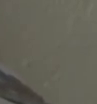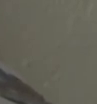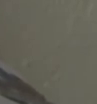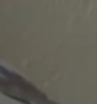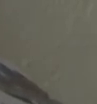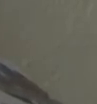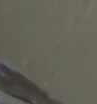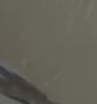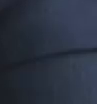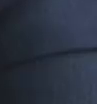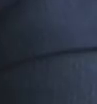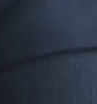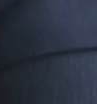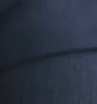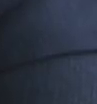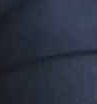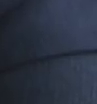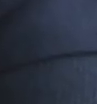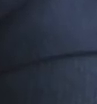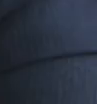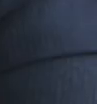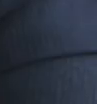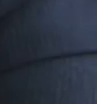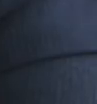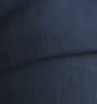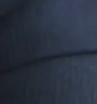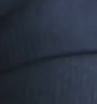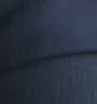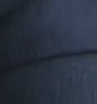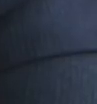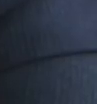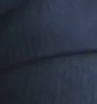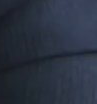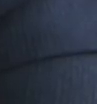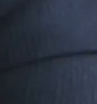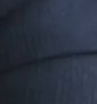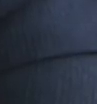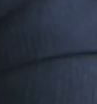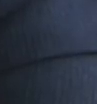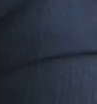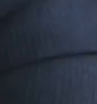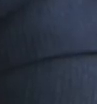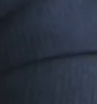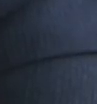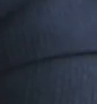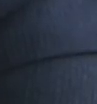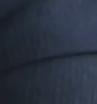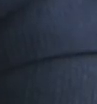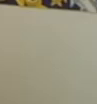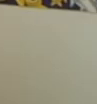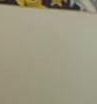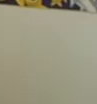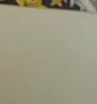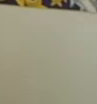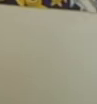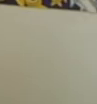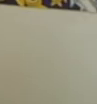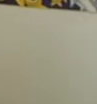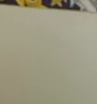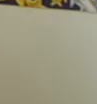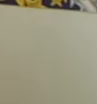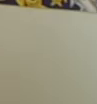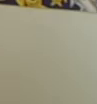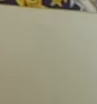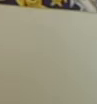and sheep and goats. We need to change the mindset of our young people because we have to be able to feed ourselves. Definitely, we don't have